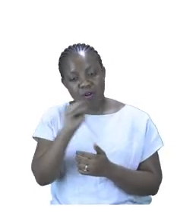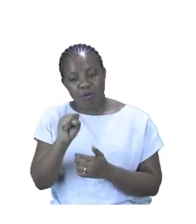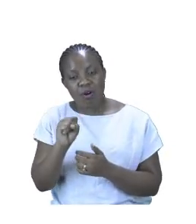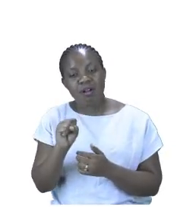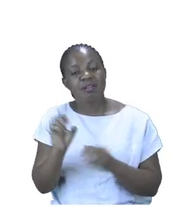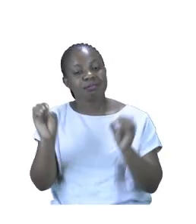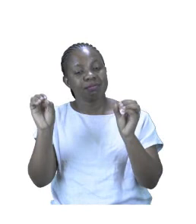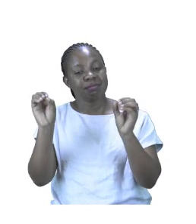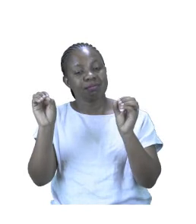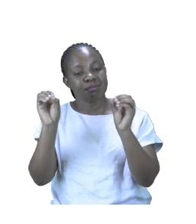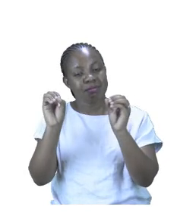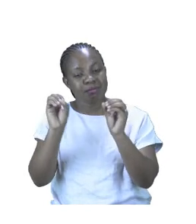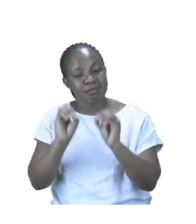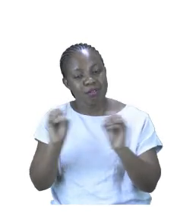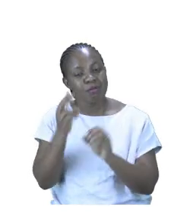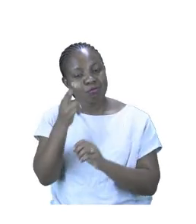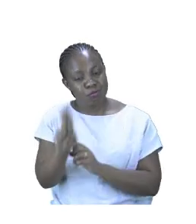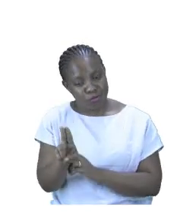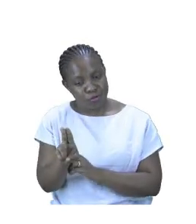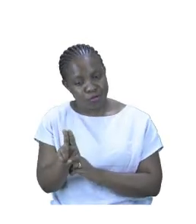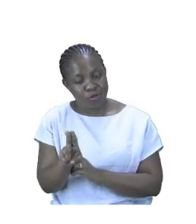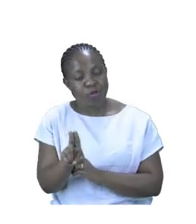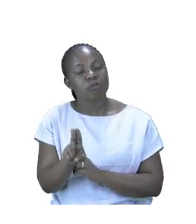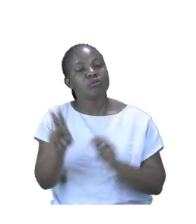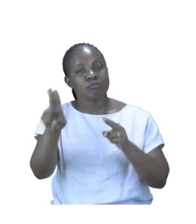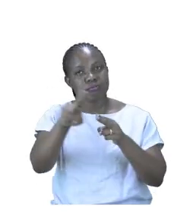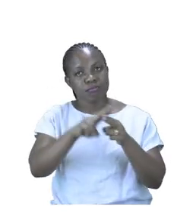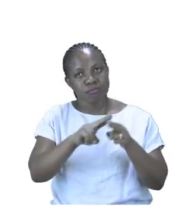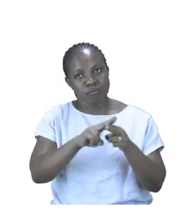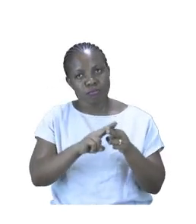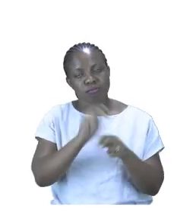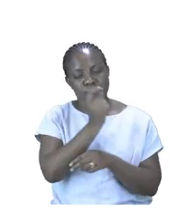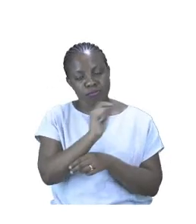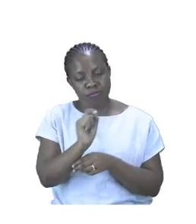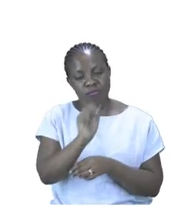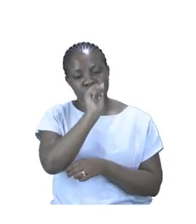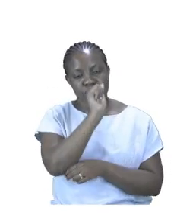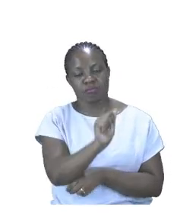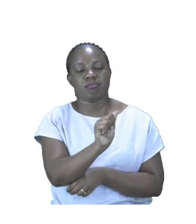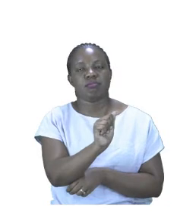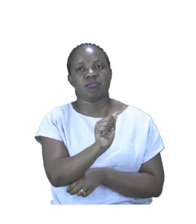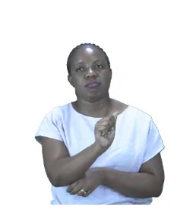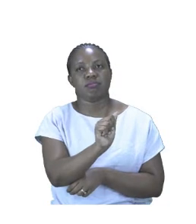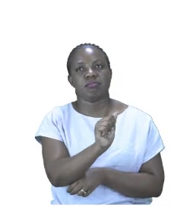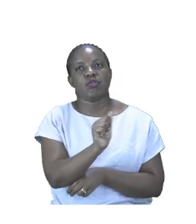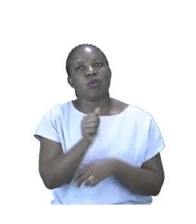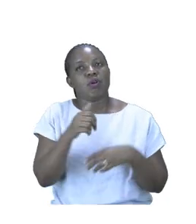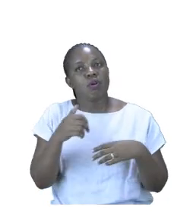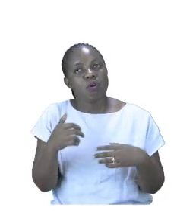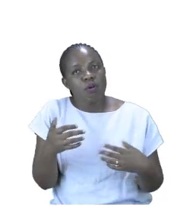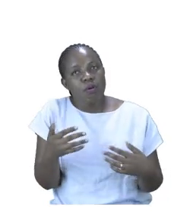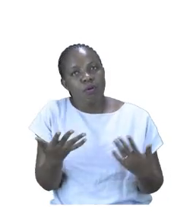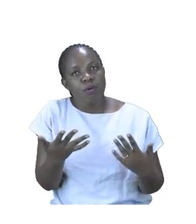So you can use a burger. You could also use the